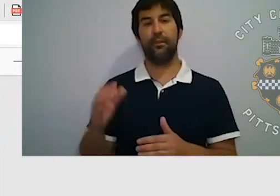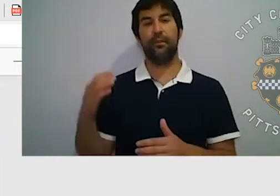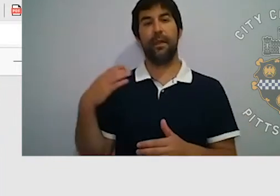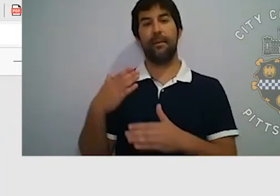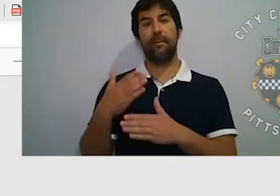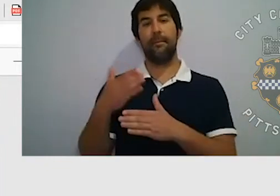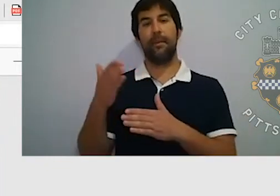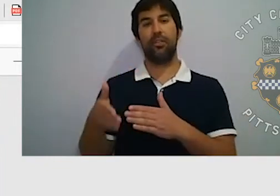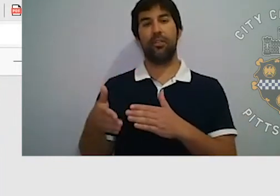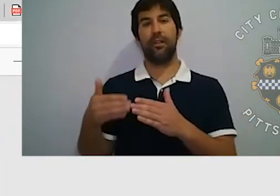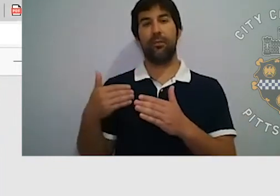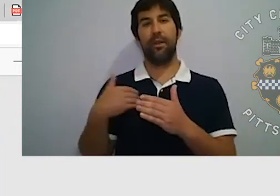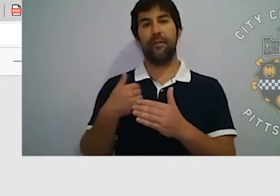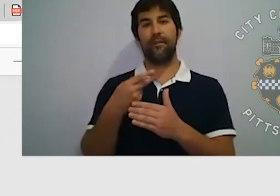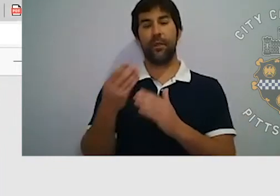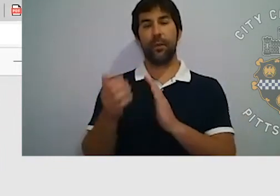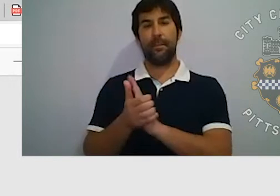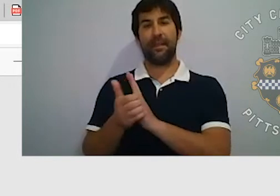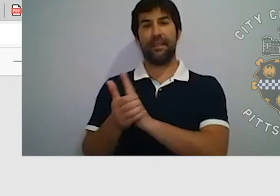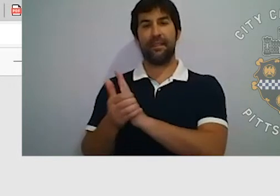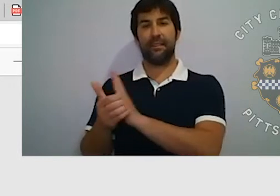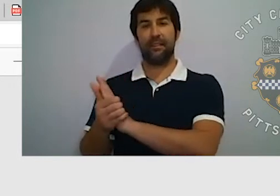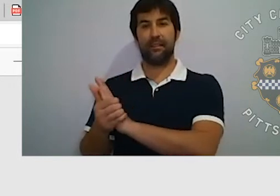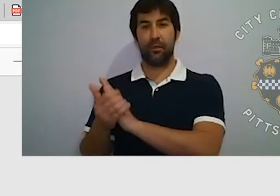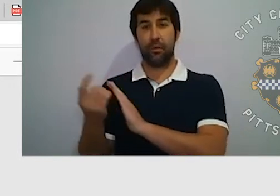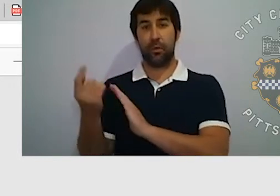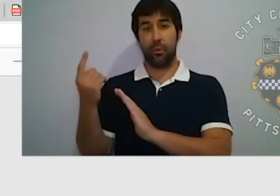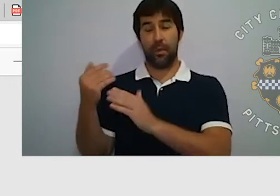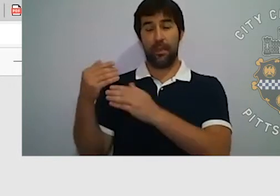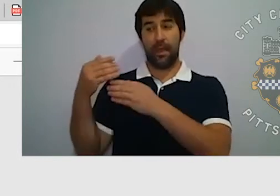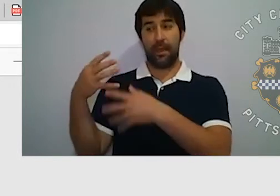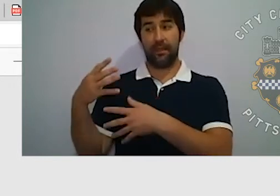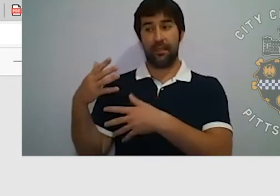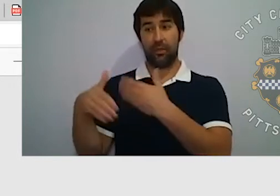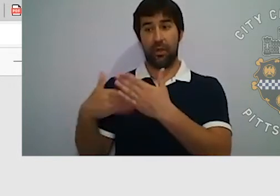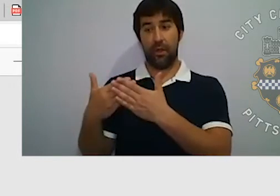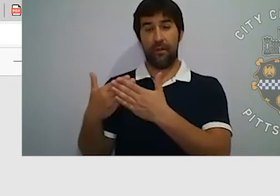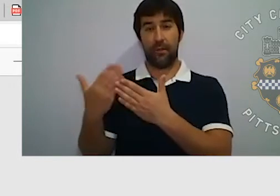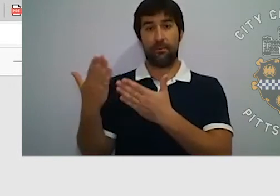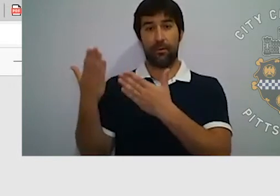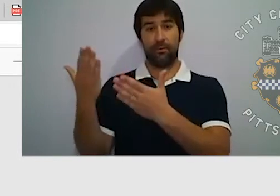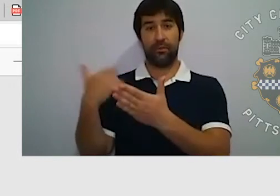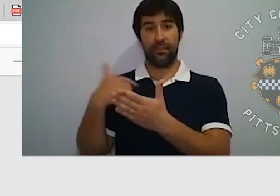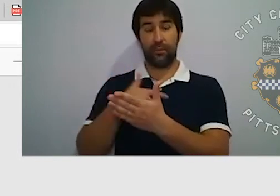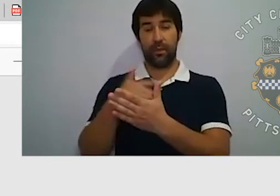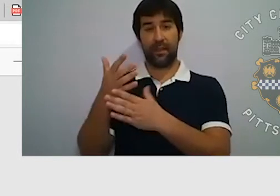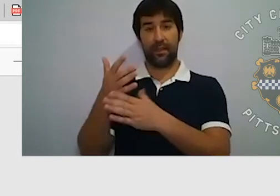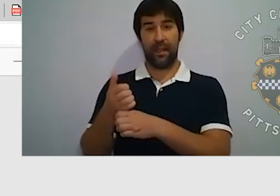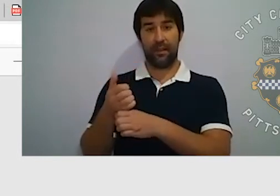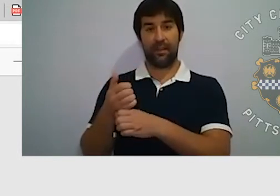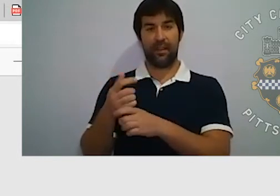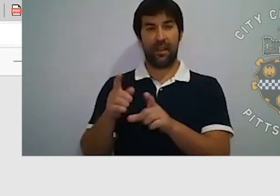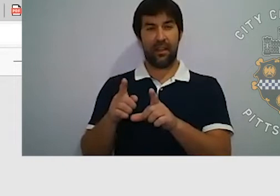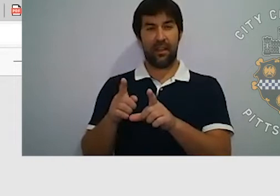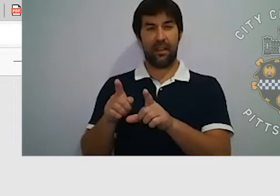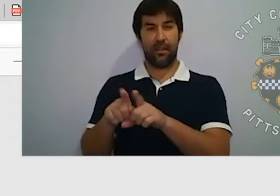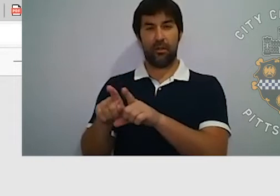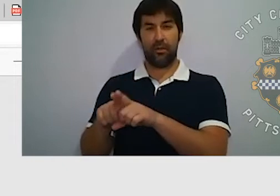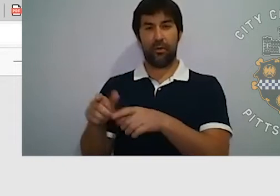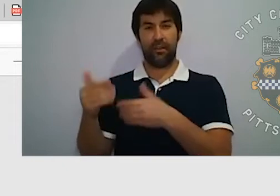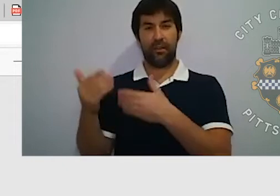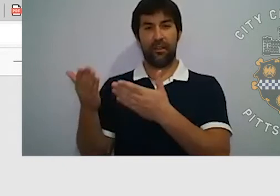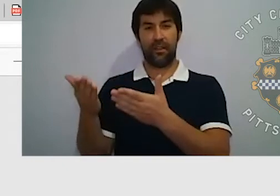investment is programmed in the capital budget. Others do require design work, and the design work usually takes 7 to 9 months. And so it's our preference